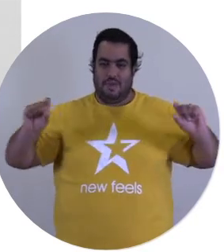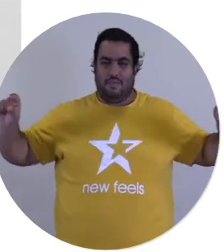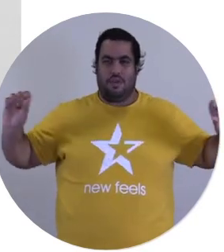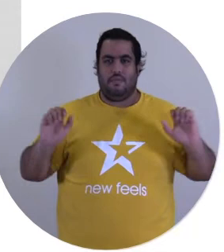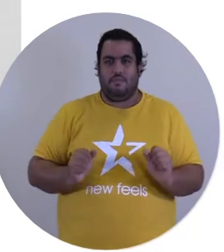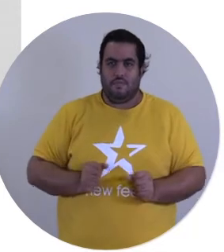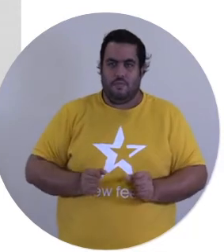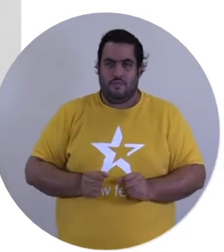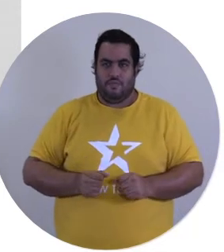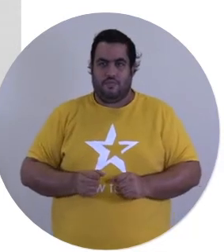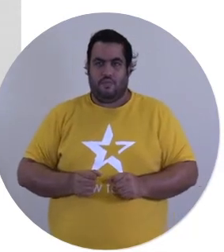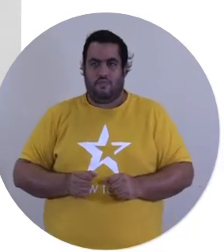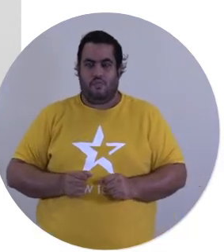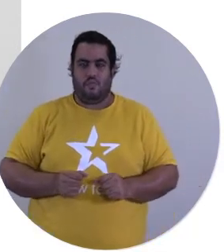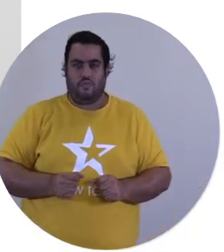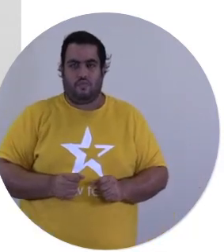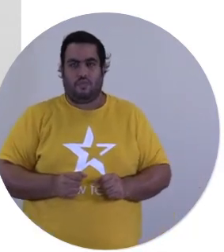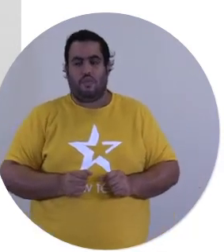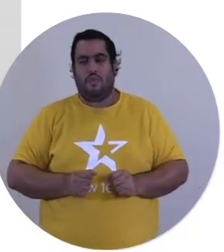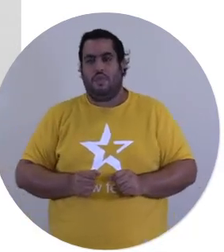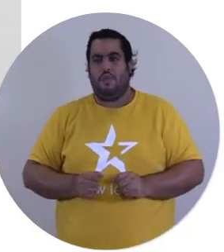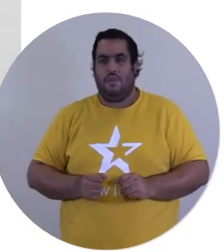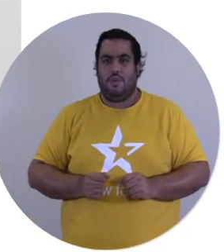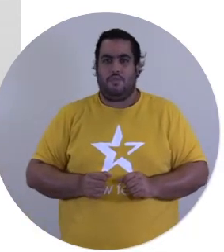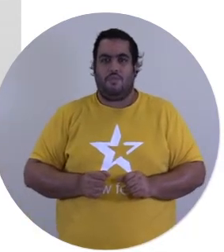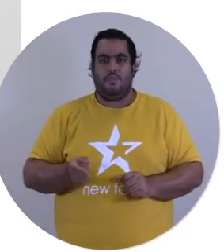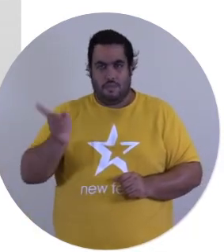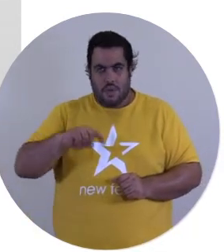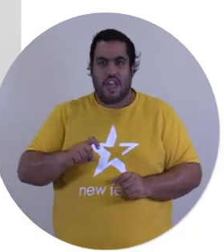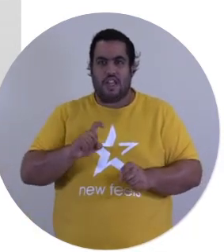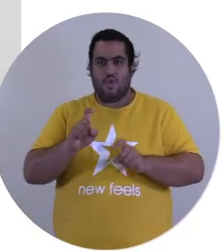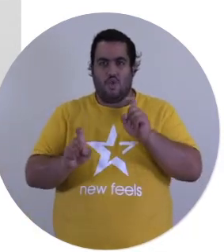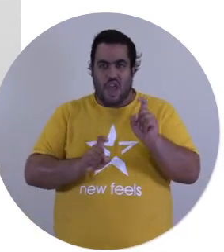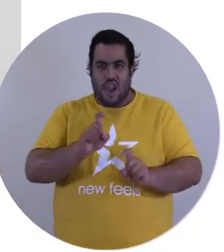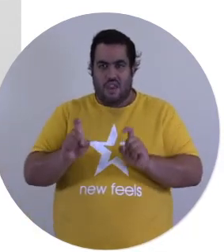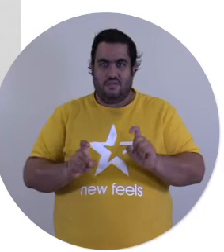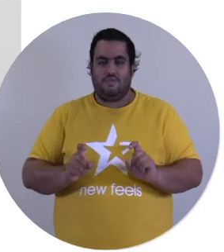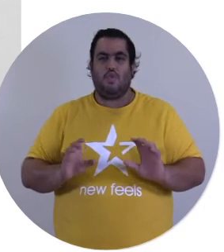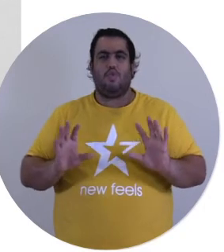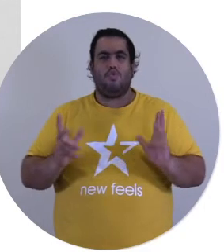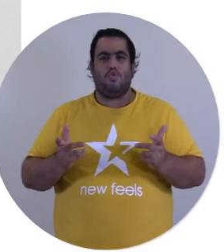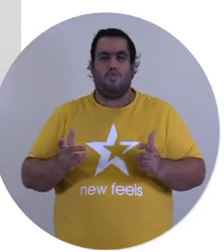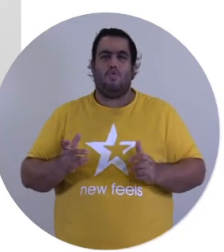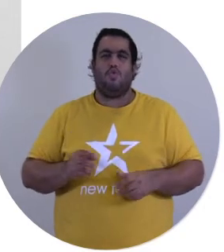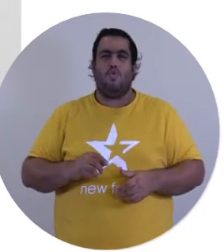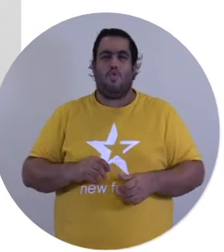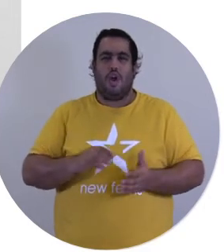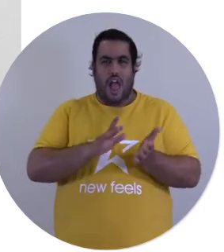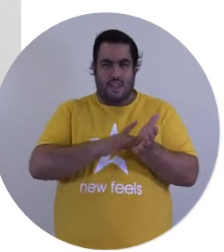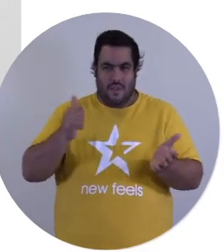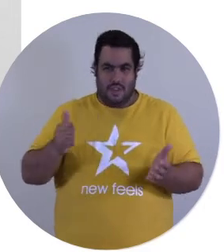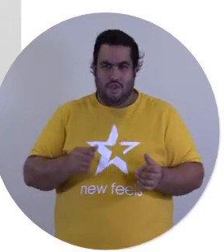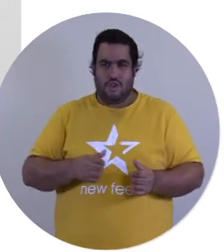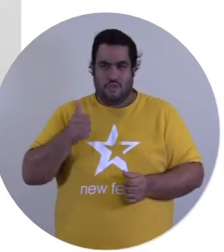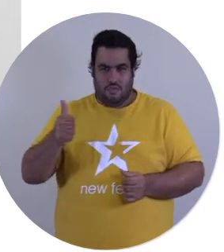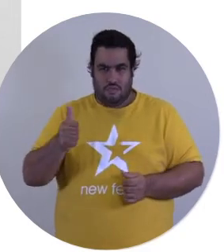From the city, let's move now to the village or the countryside. What are the advantages and disadvantages of